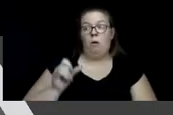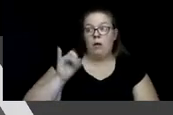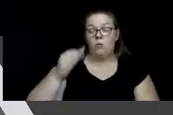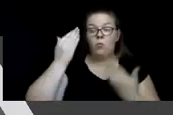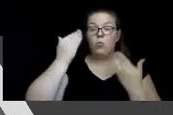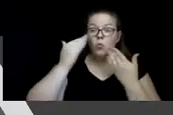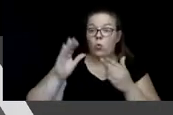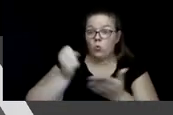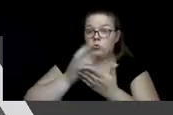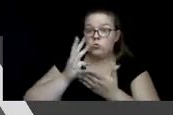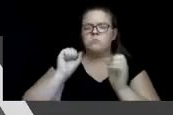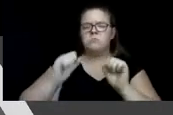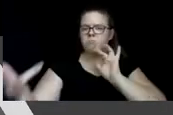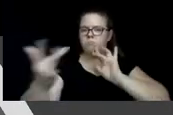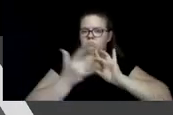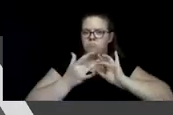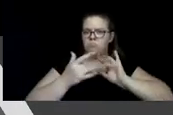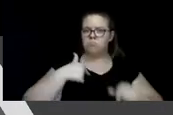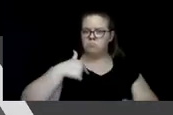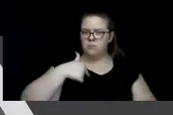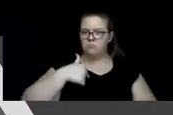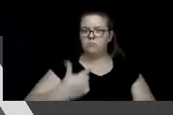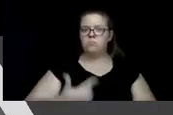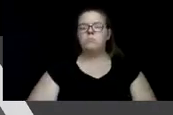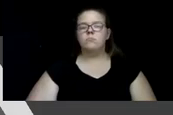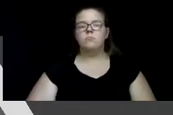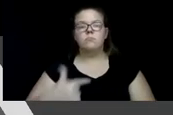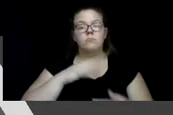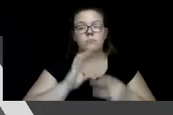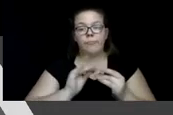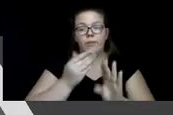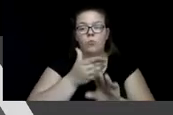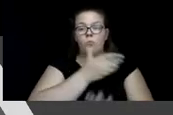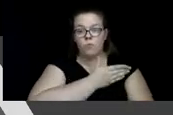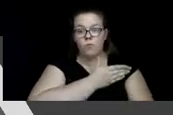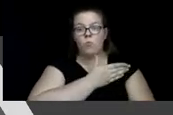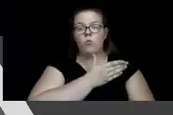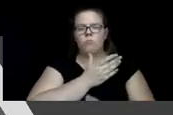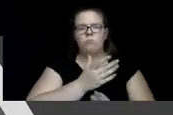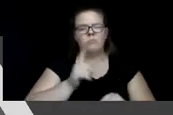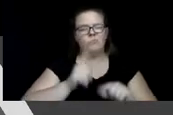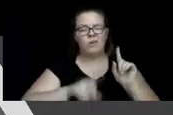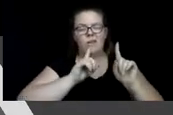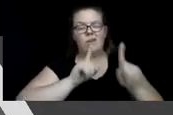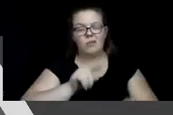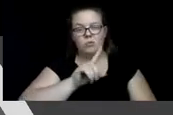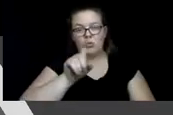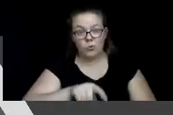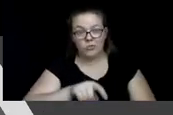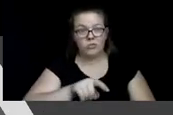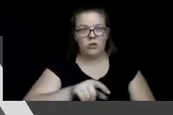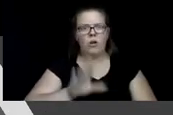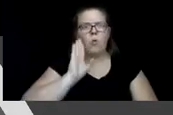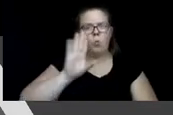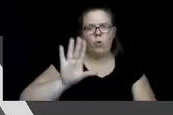always reach out to me. And like I had mentioned previously, we can't answer the question, we'll get you in the right